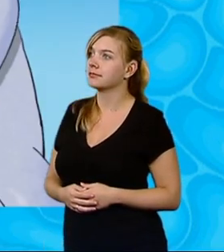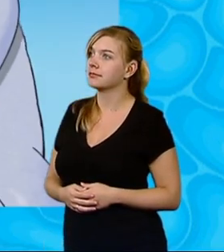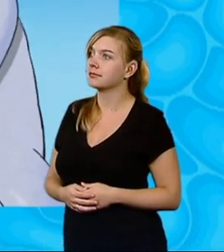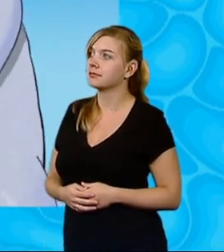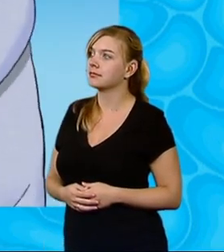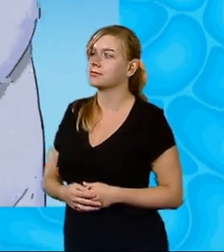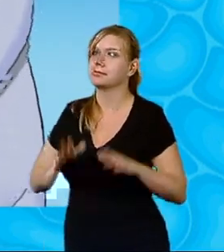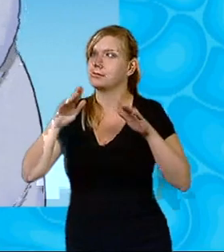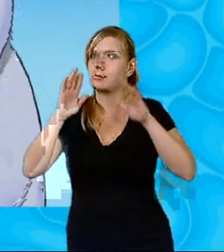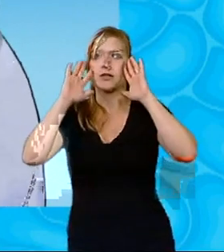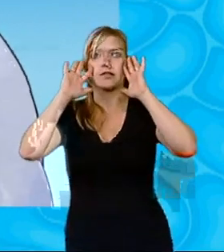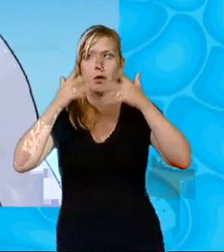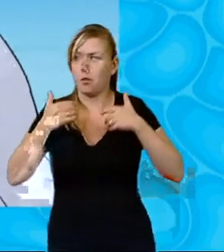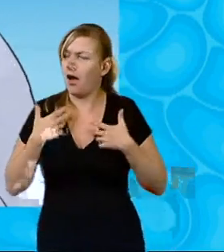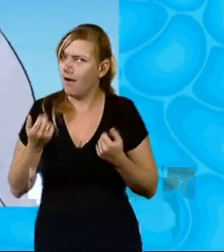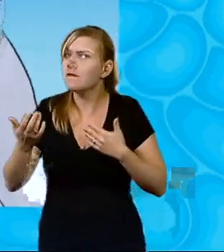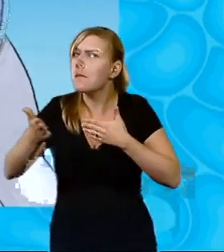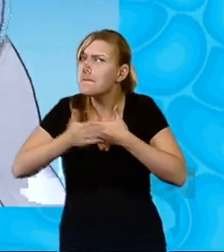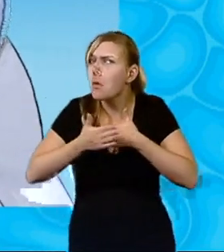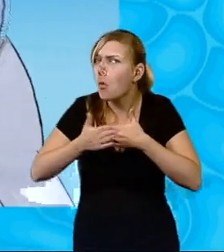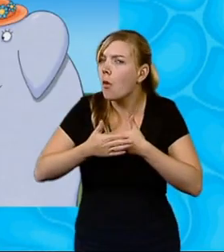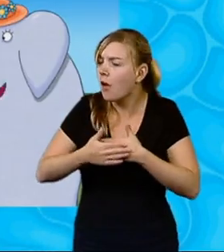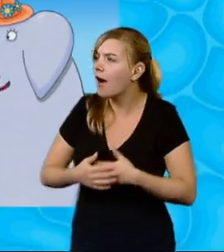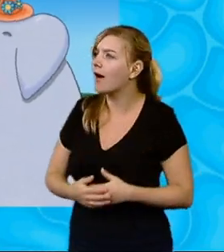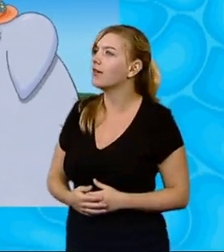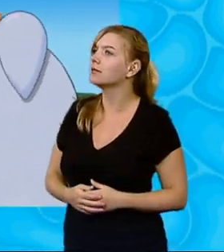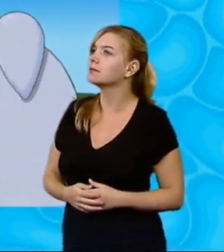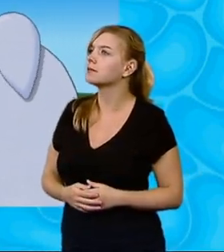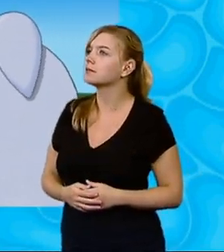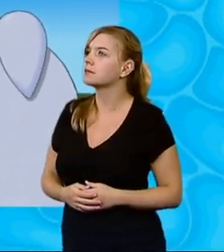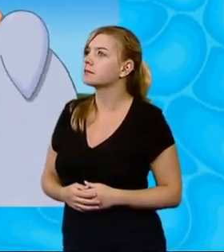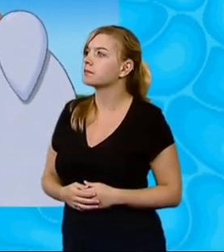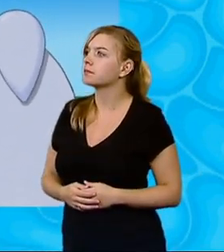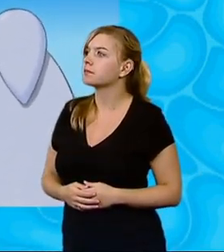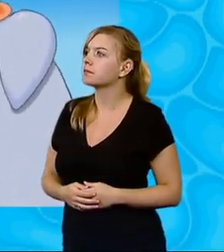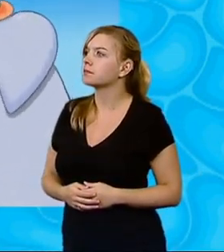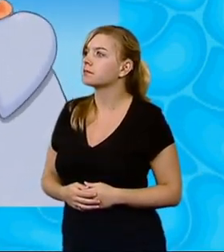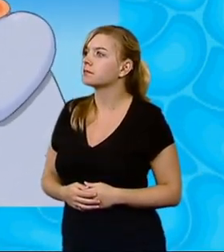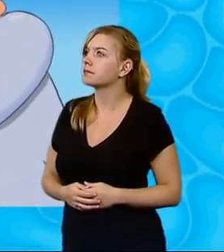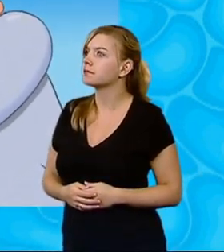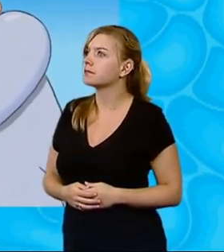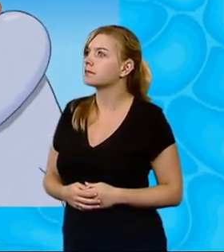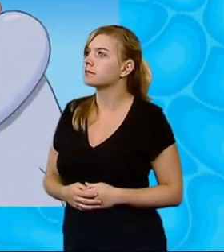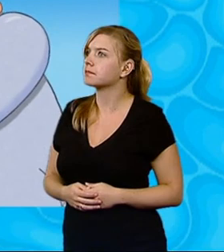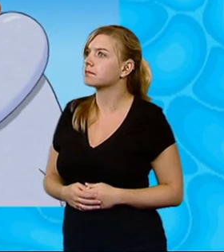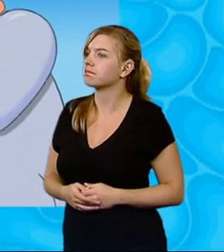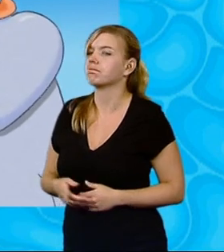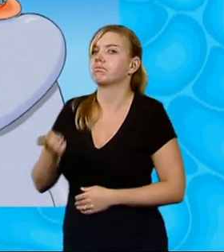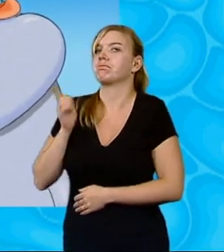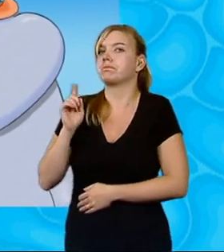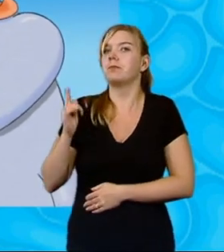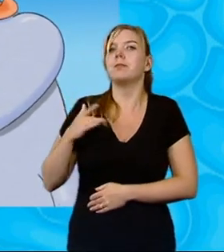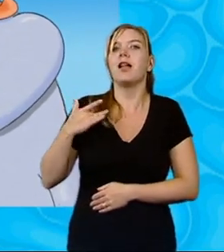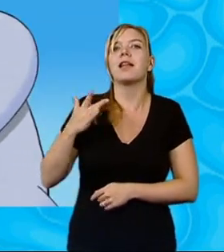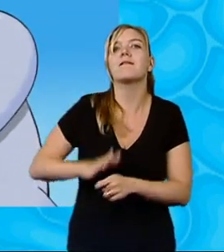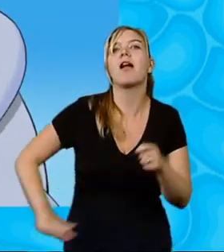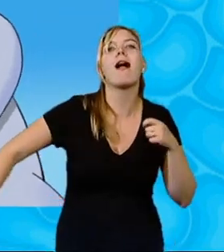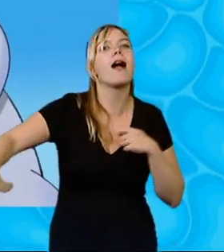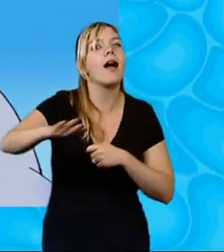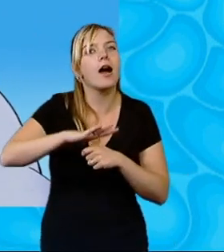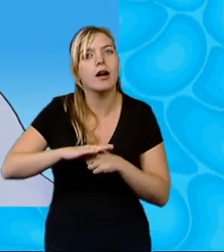Don't worry, there are plenty more where that came from. Let's see now. Aha! Living off the